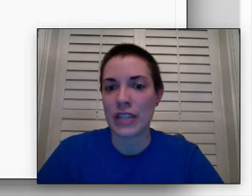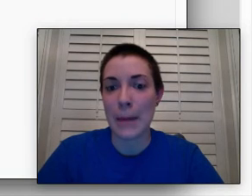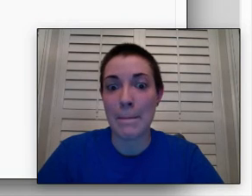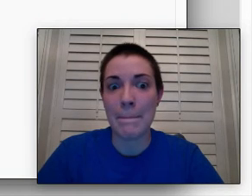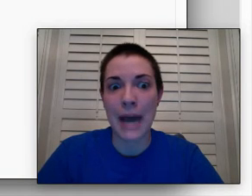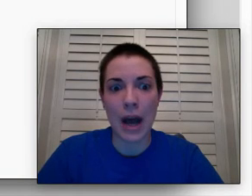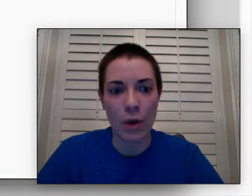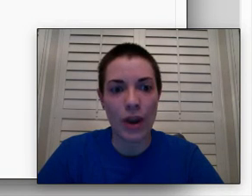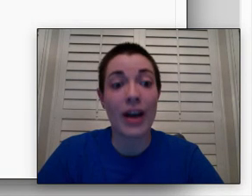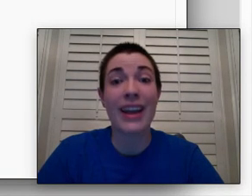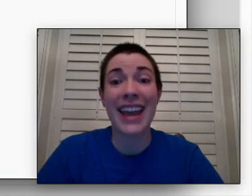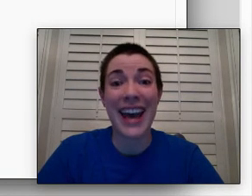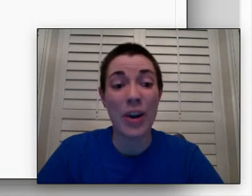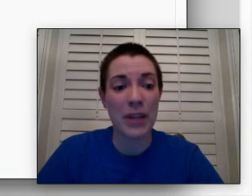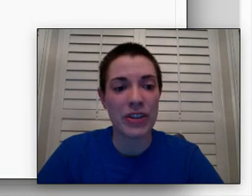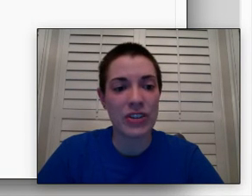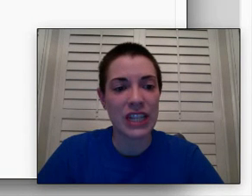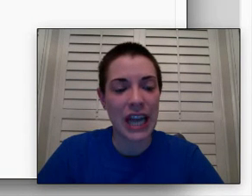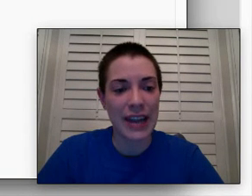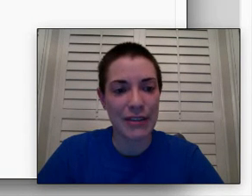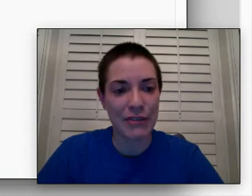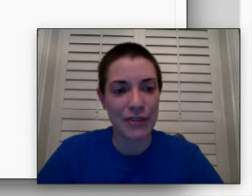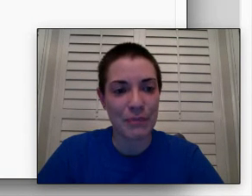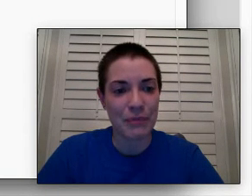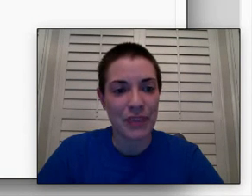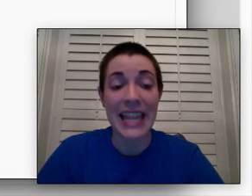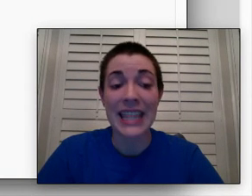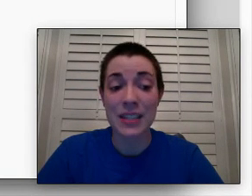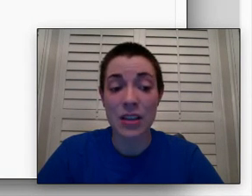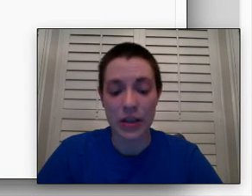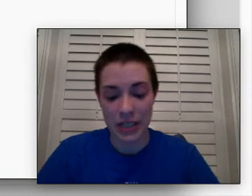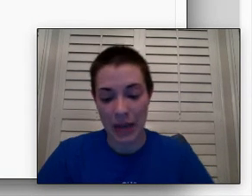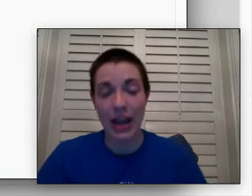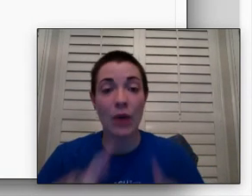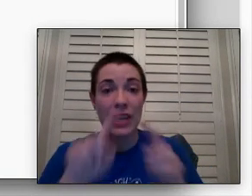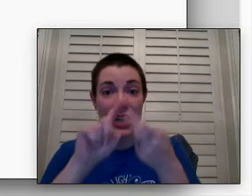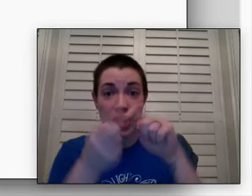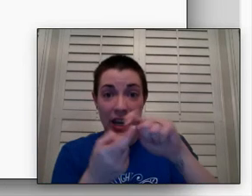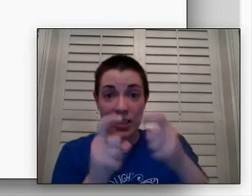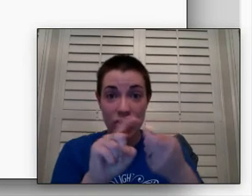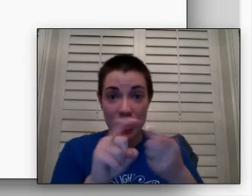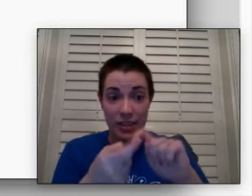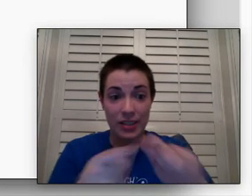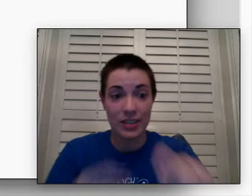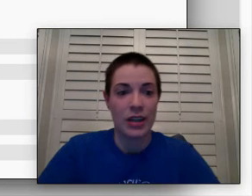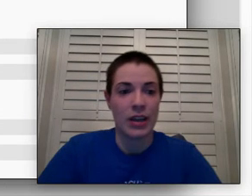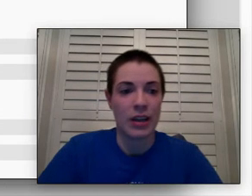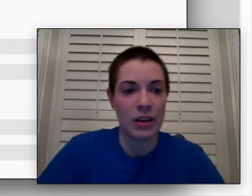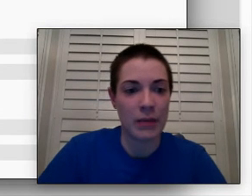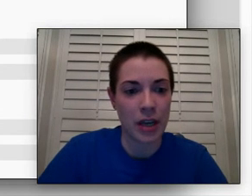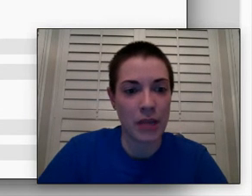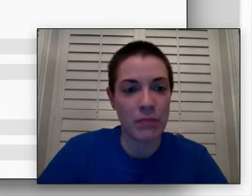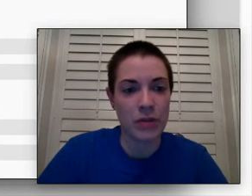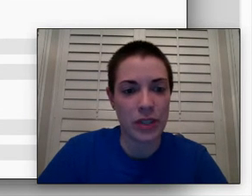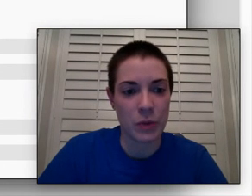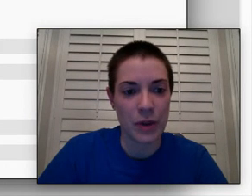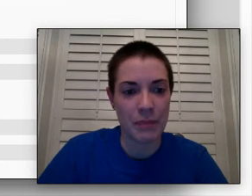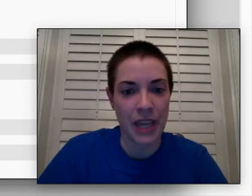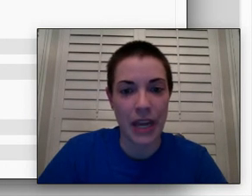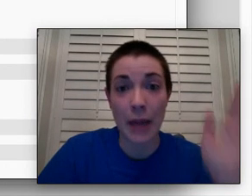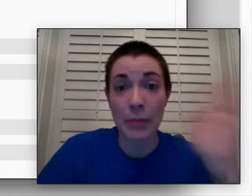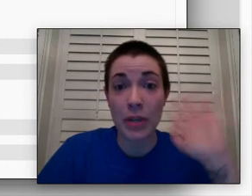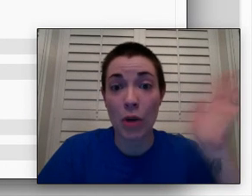songs about a caterpillar's life. And this song is about how he changes. Oh, I'm going to unmute this